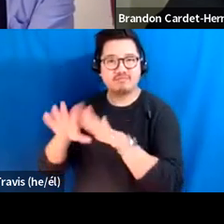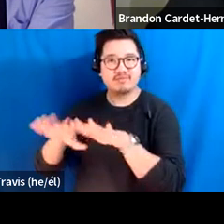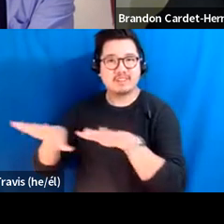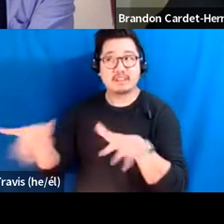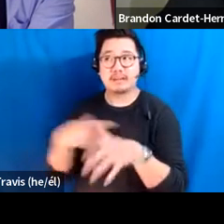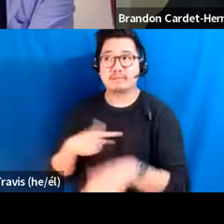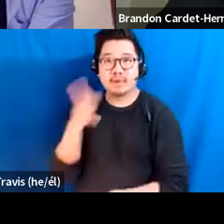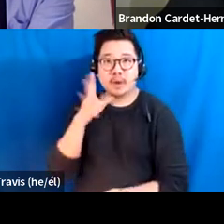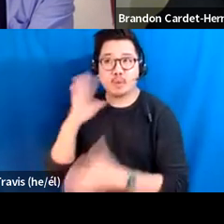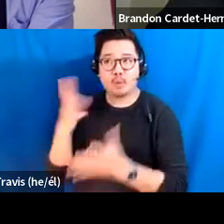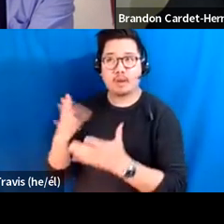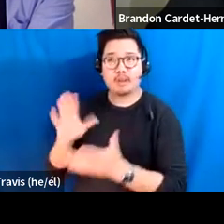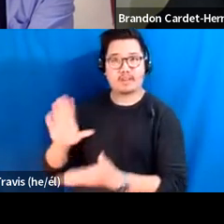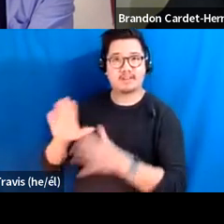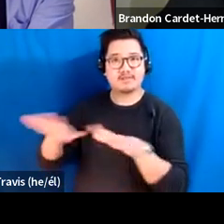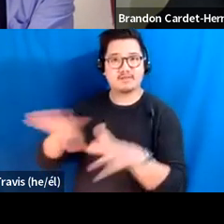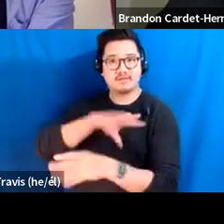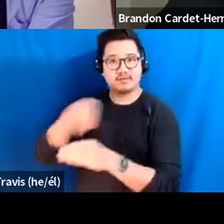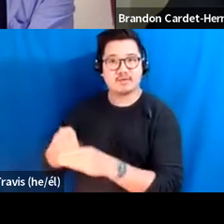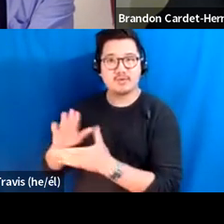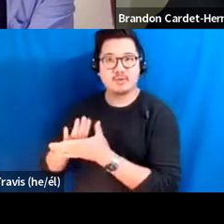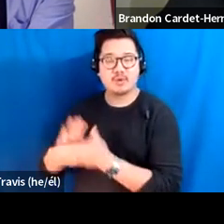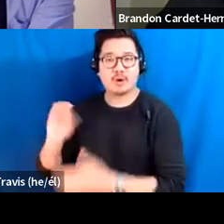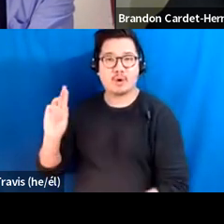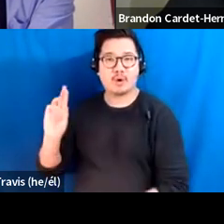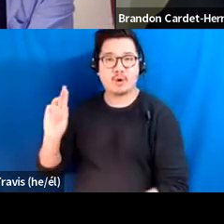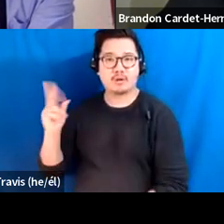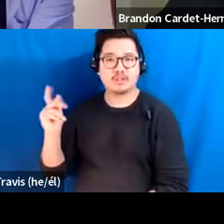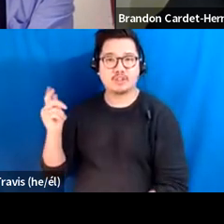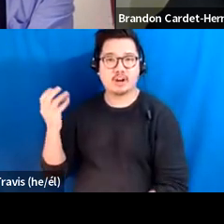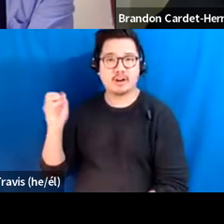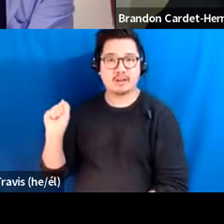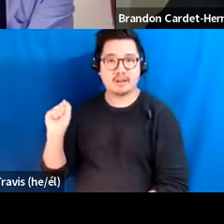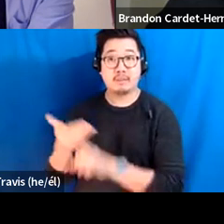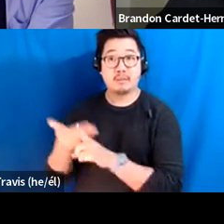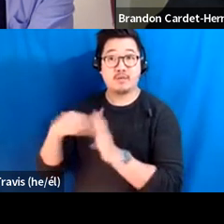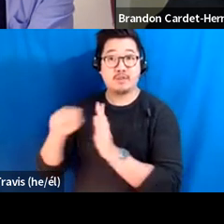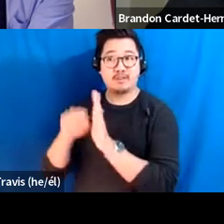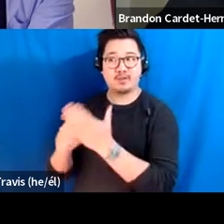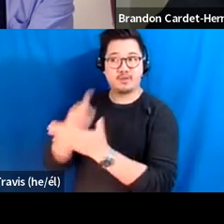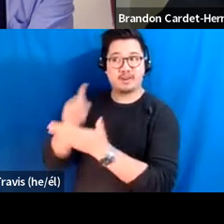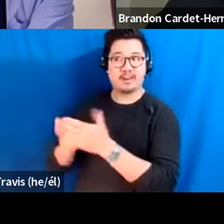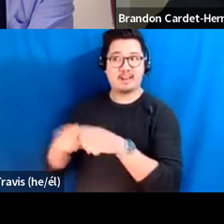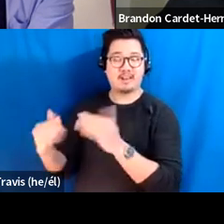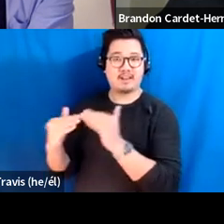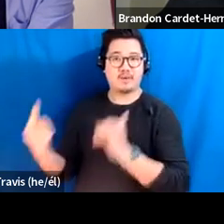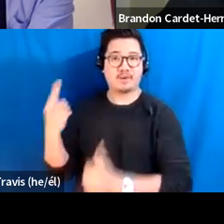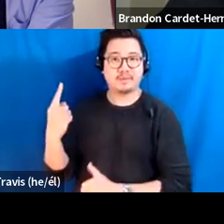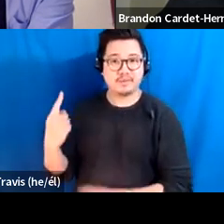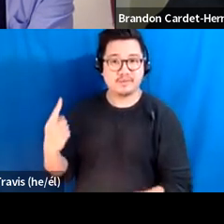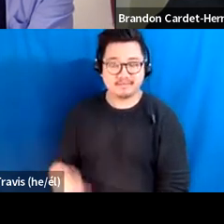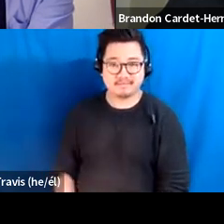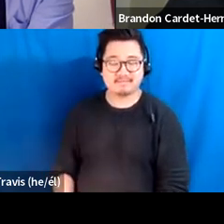wanted their students their children to be at orchard gardens uh well before the state rated it as a level one so